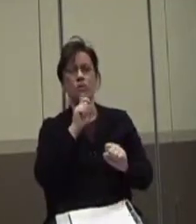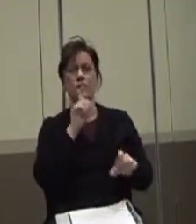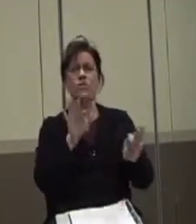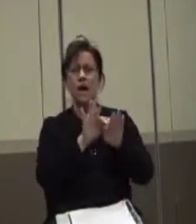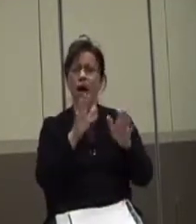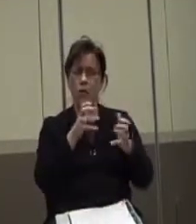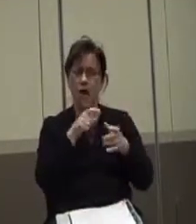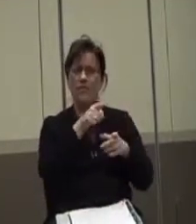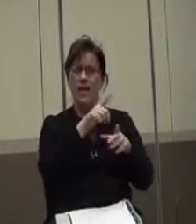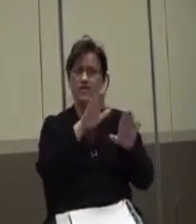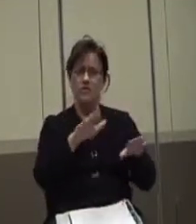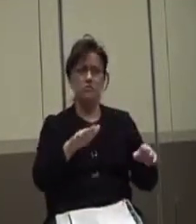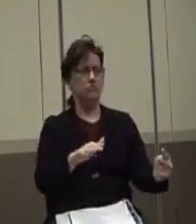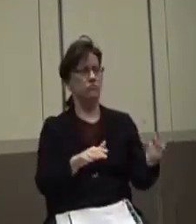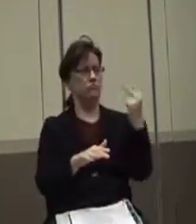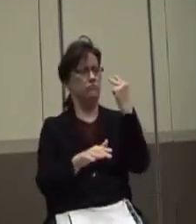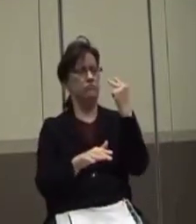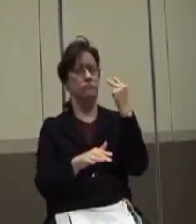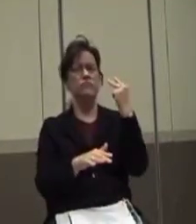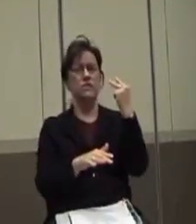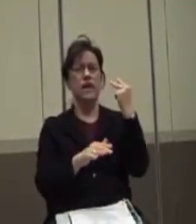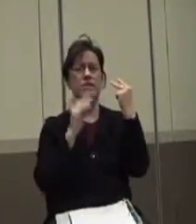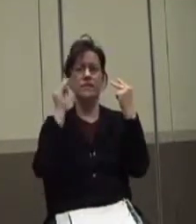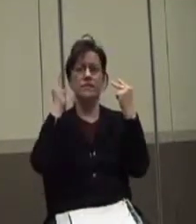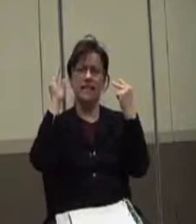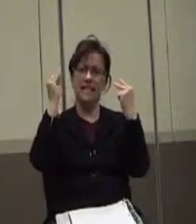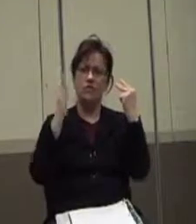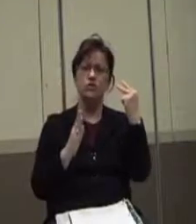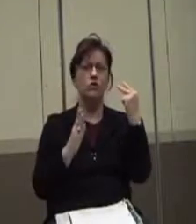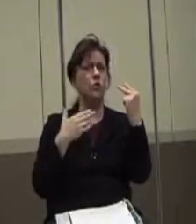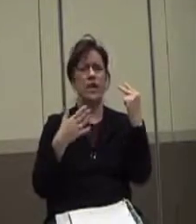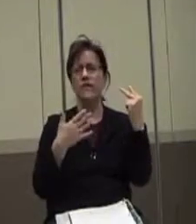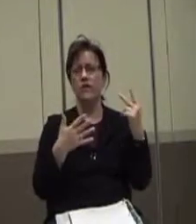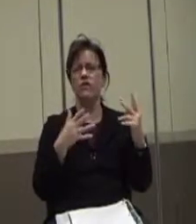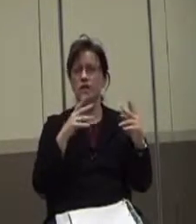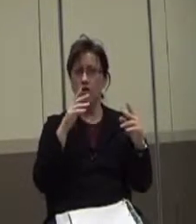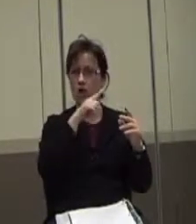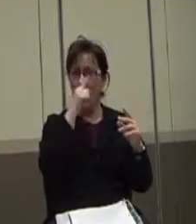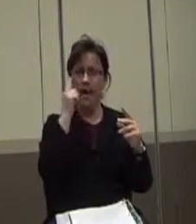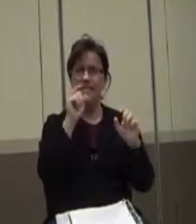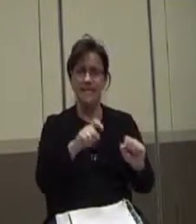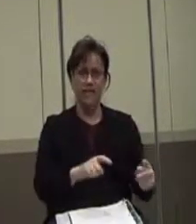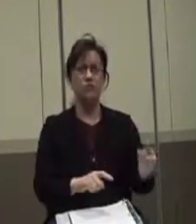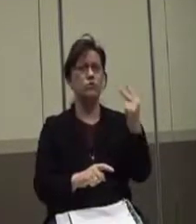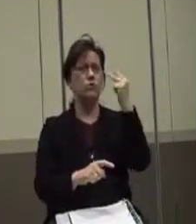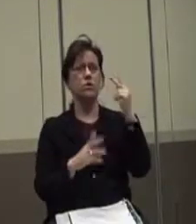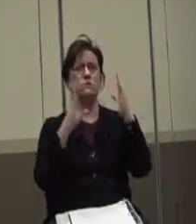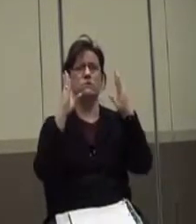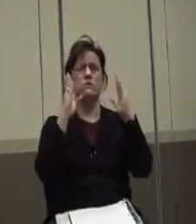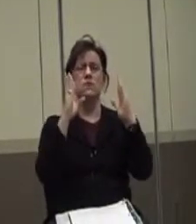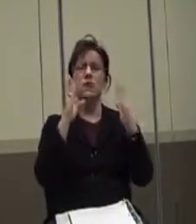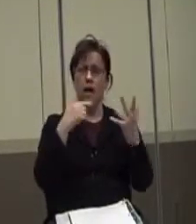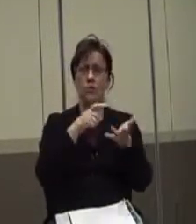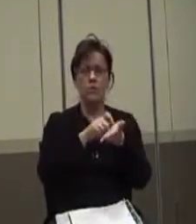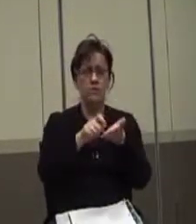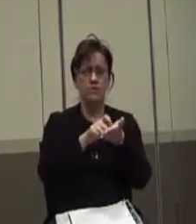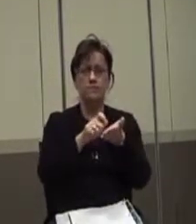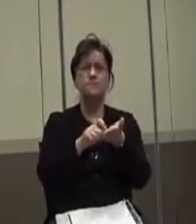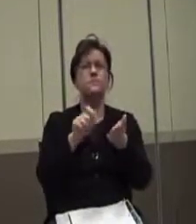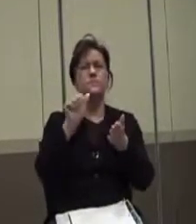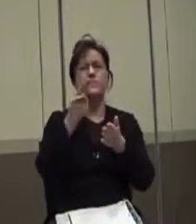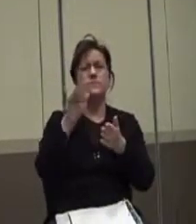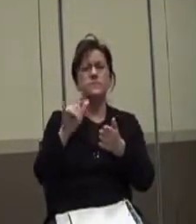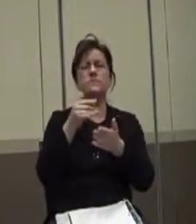eyes directed towards the speaker, or whatever the situation might be. All right. So I'm going to define it that Amy fails